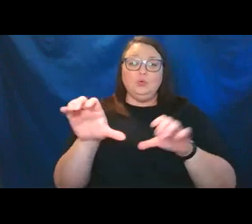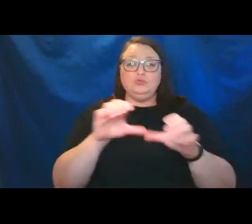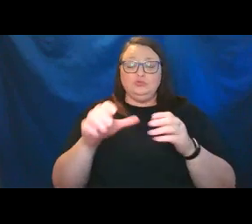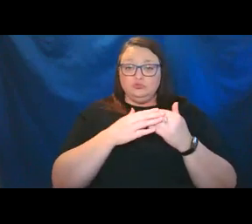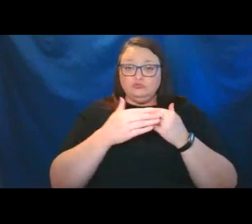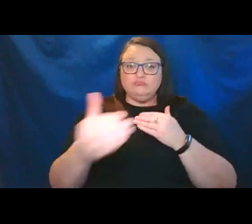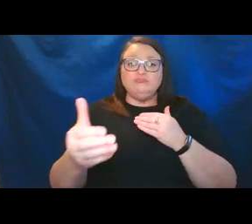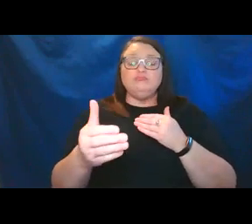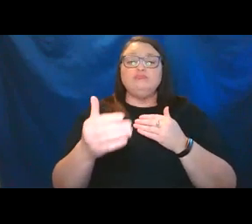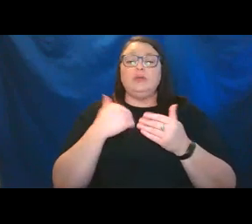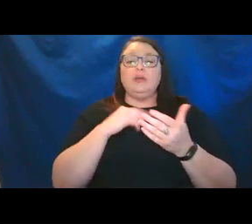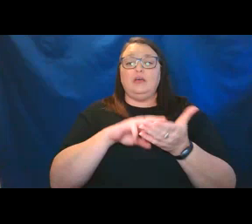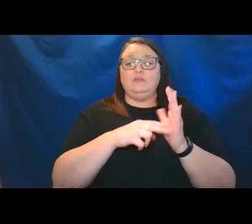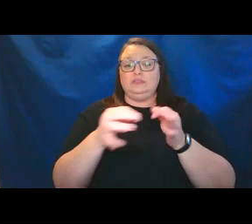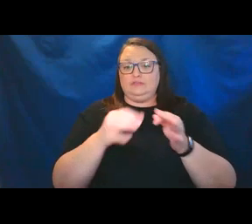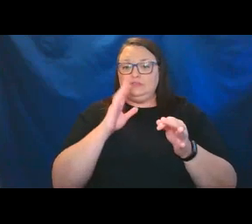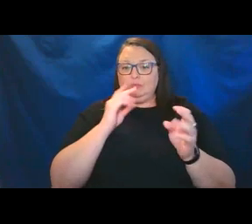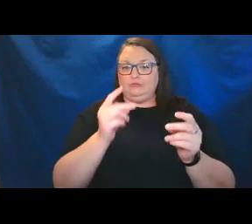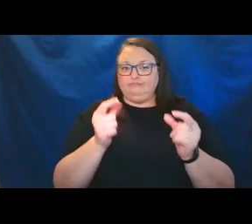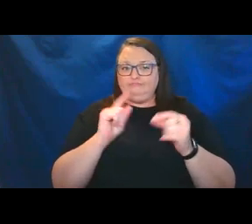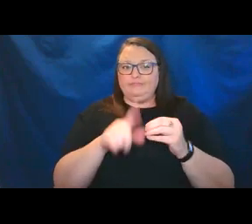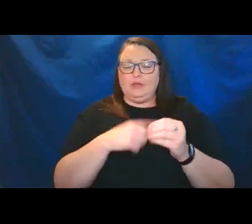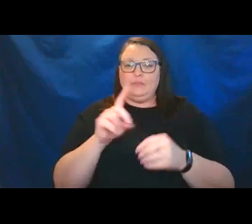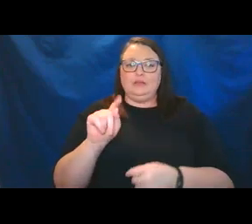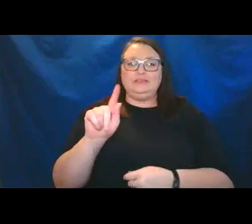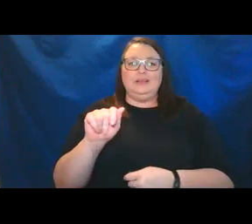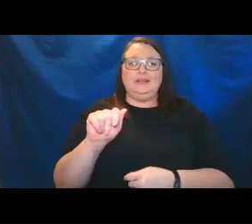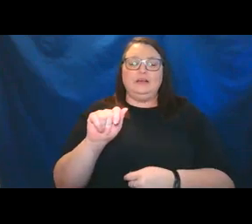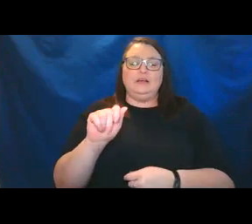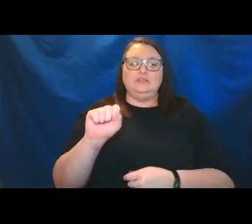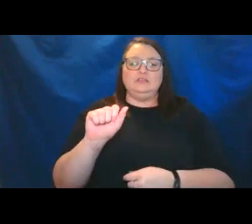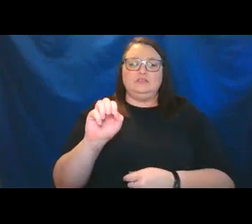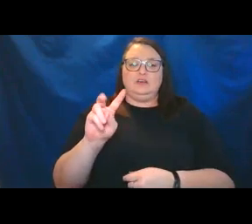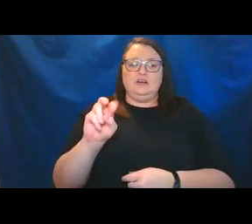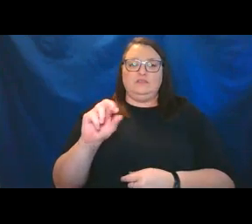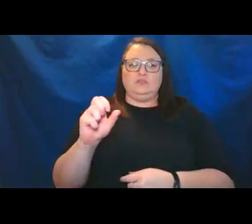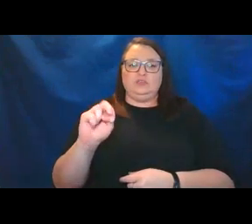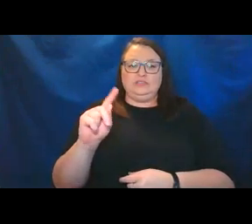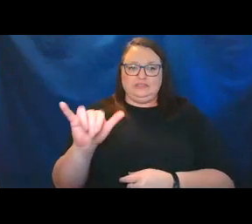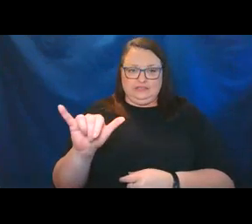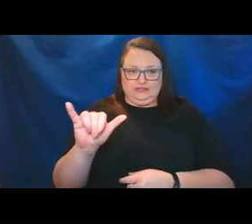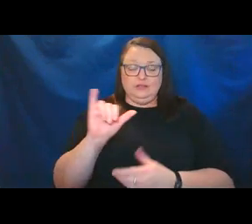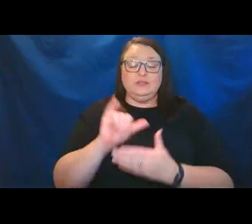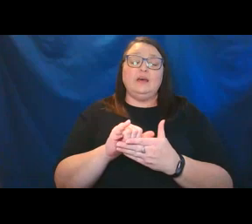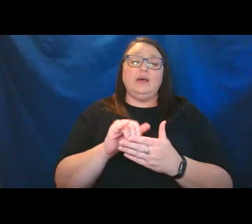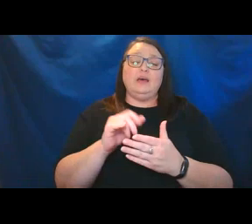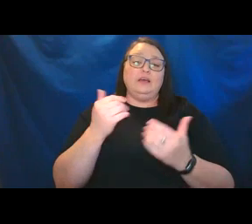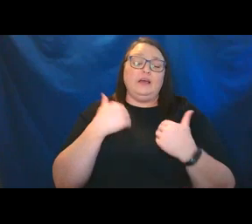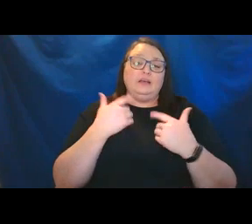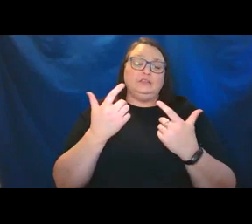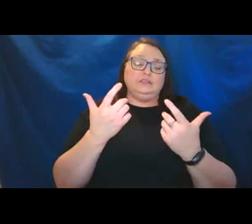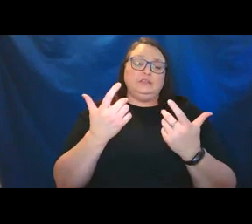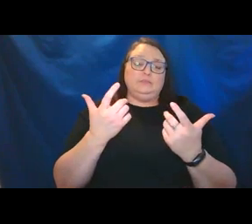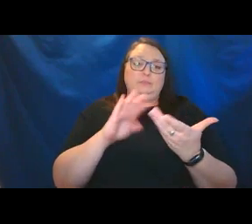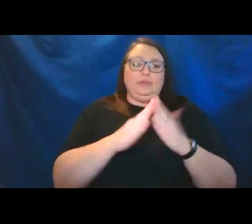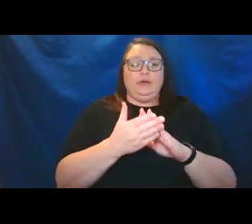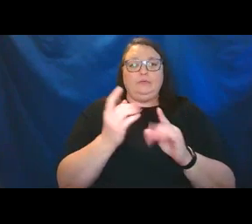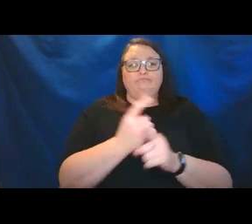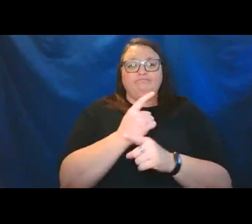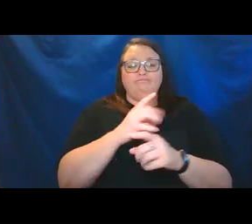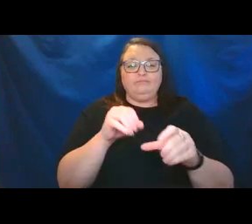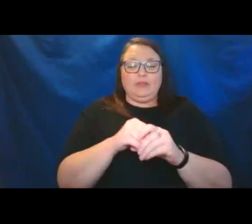a definition I'll just say quickly on data sovereignty, which is a concept that has operationalized through policy,